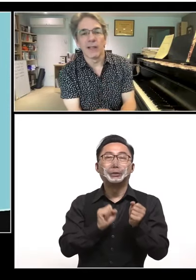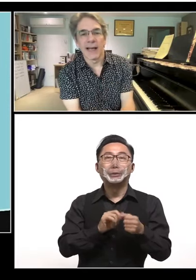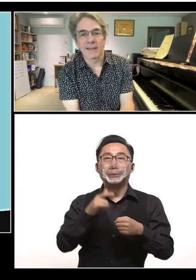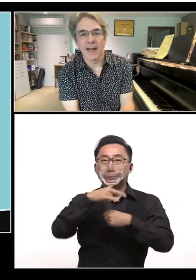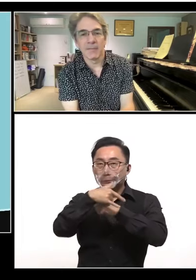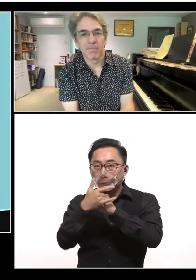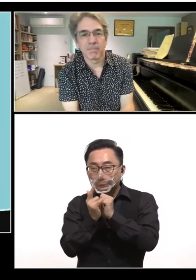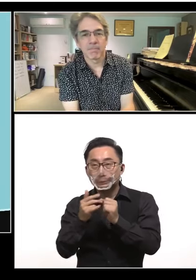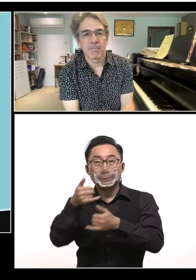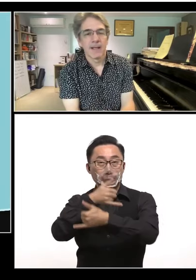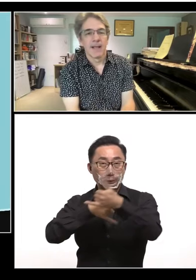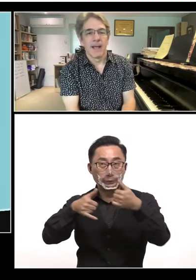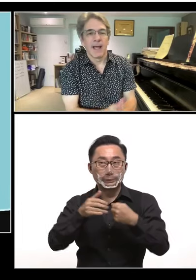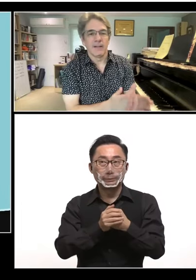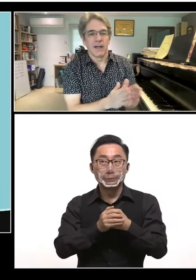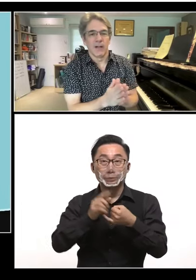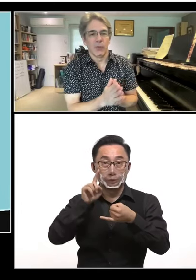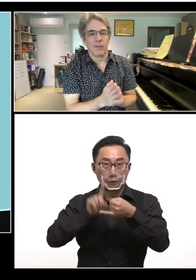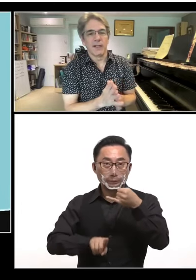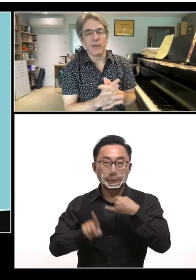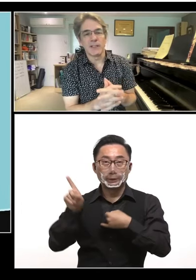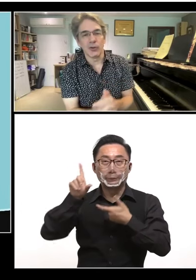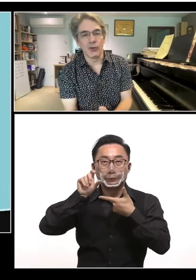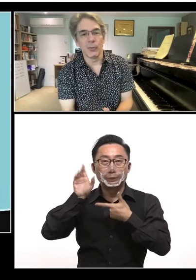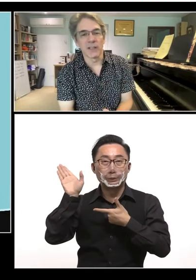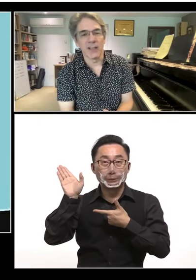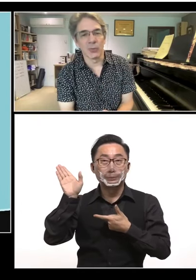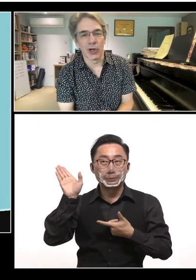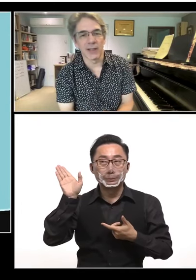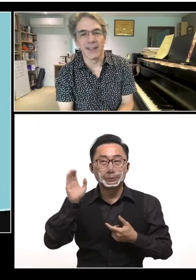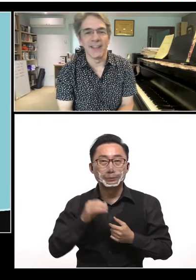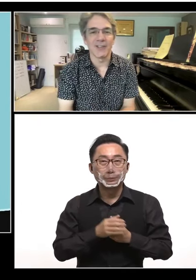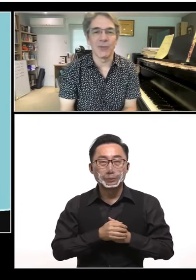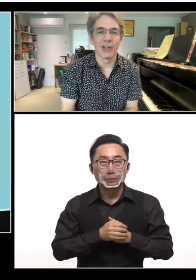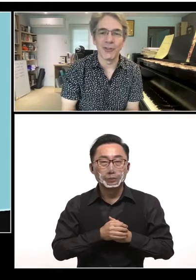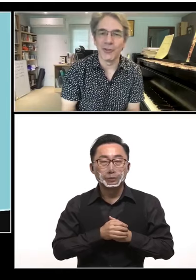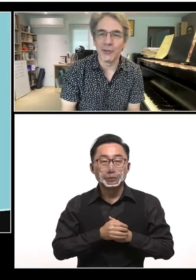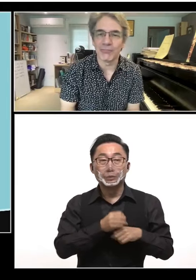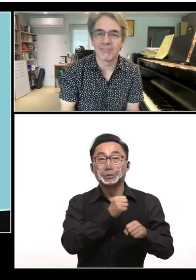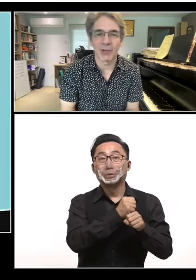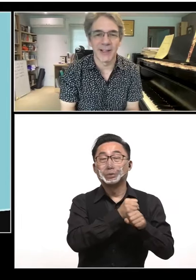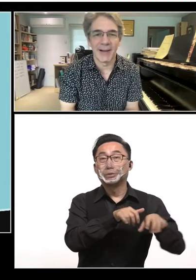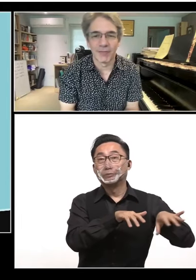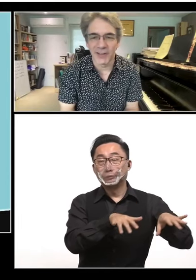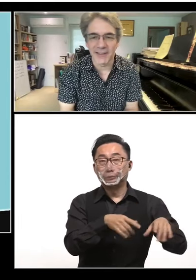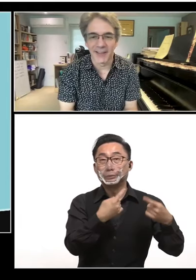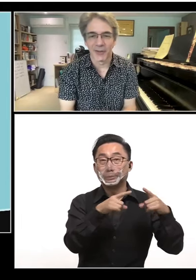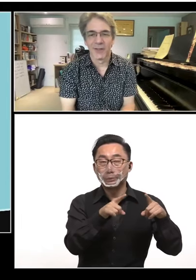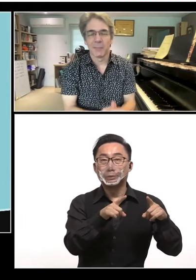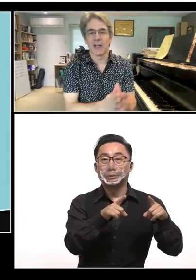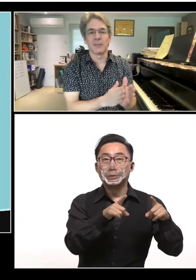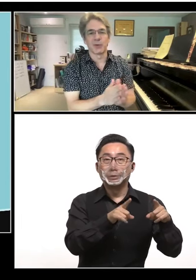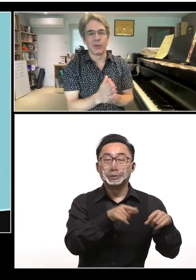Please go to the last slide. And the one thing we still do besides work is we also do try to have fun